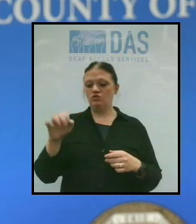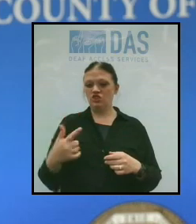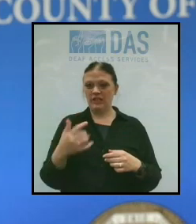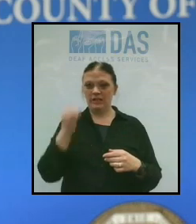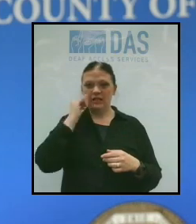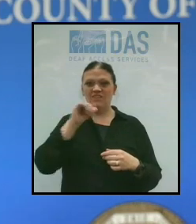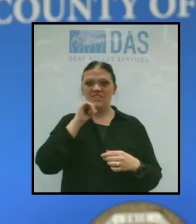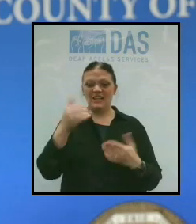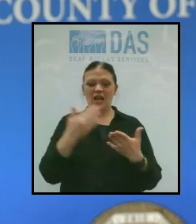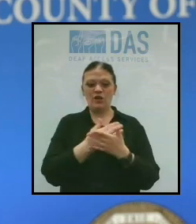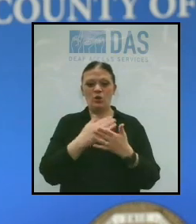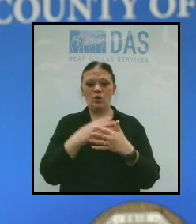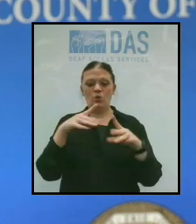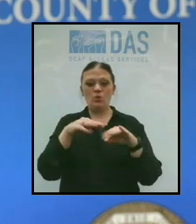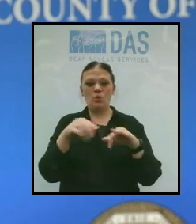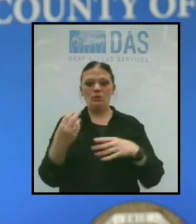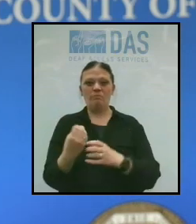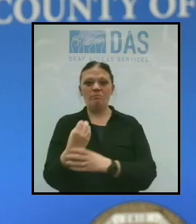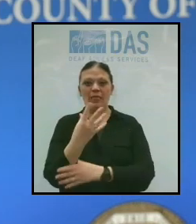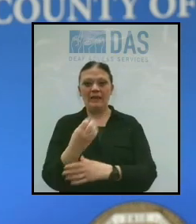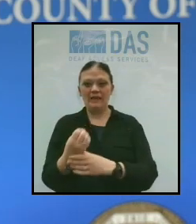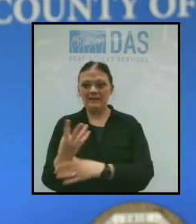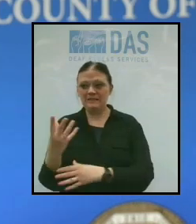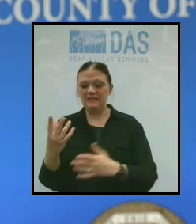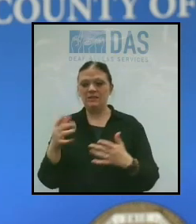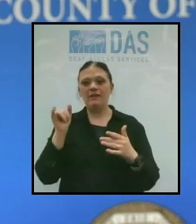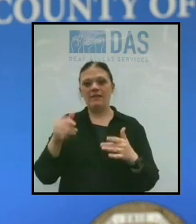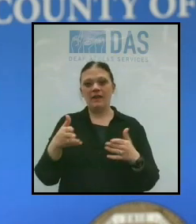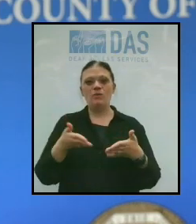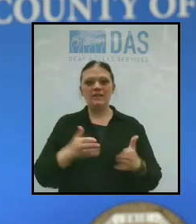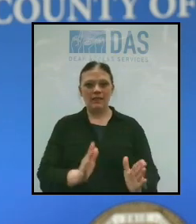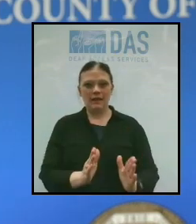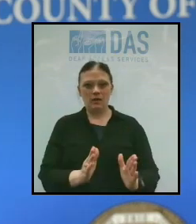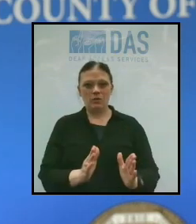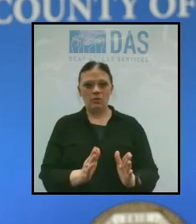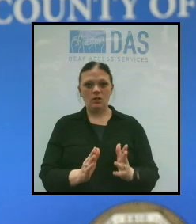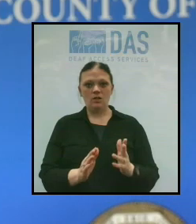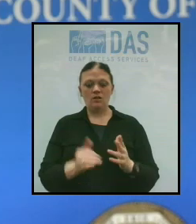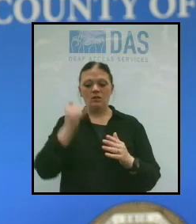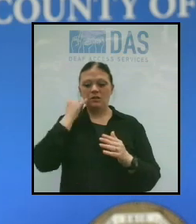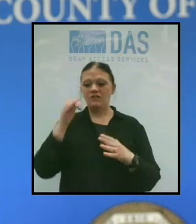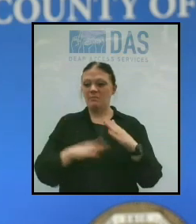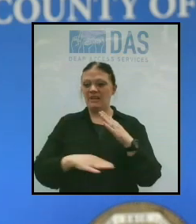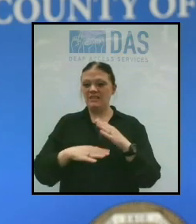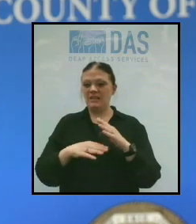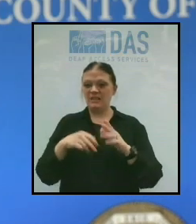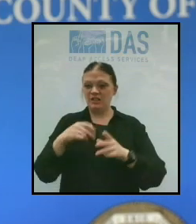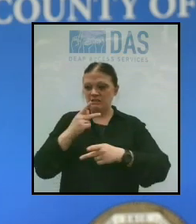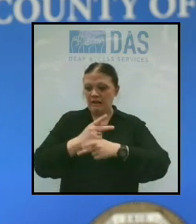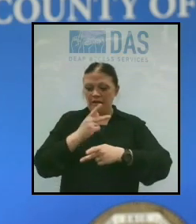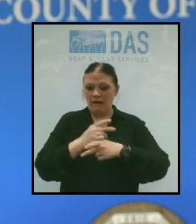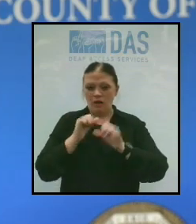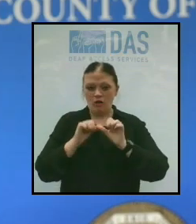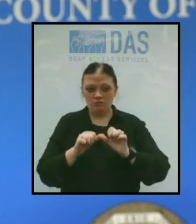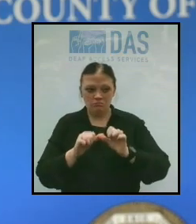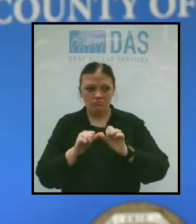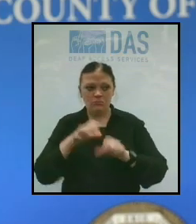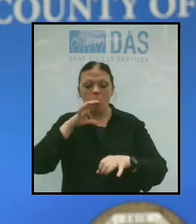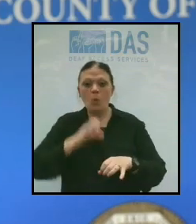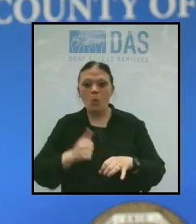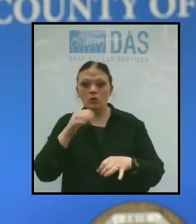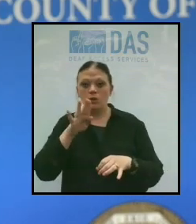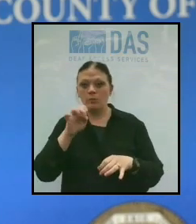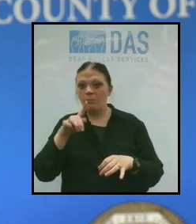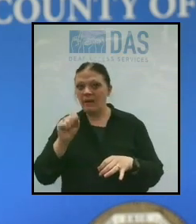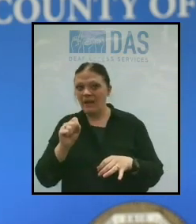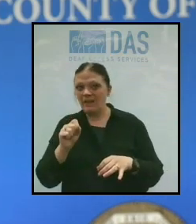new plantings and work like that, was allowed. If it was basically maintaining older beds, mulch was considered